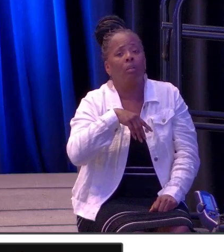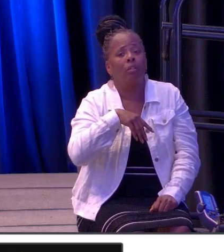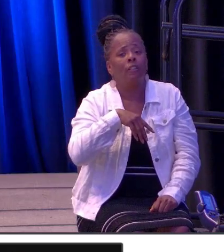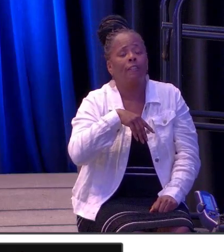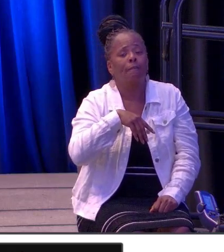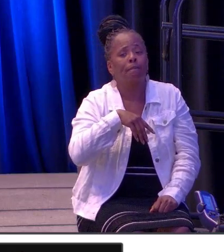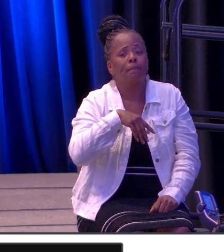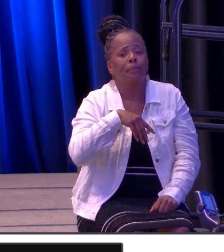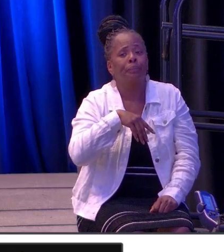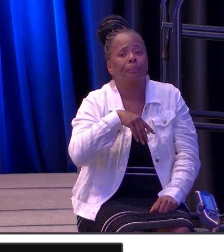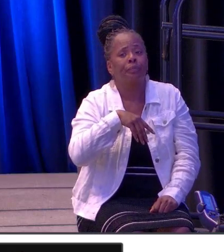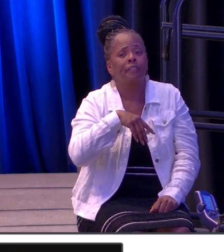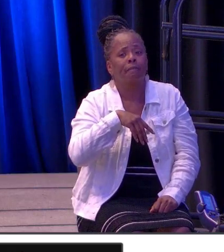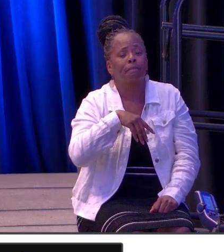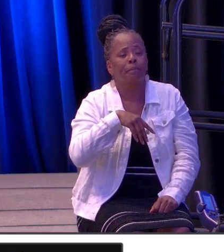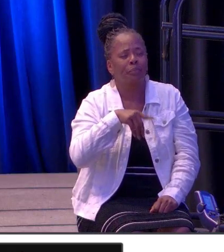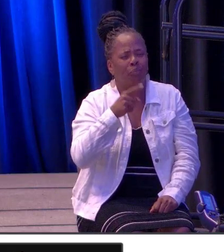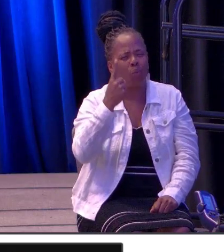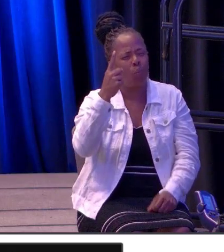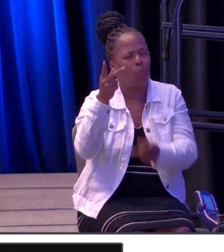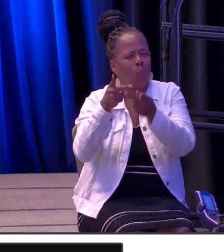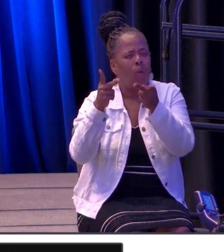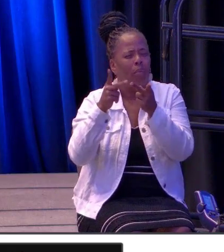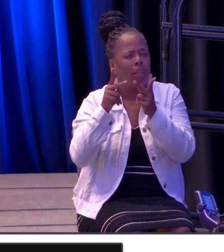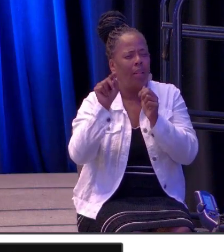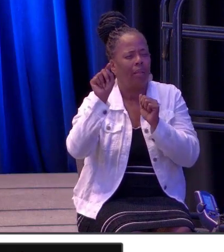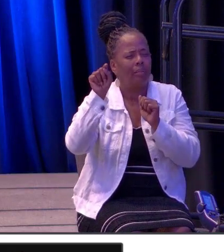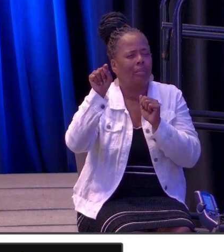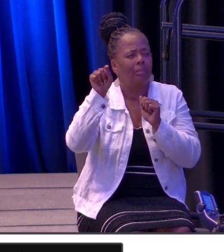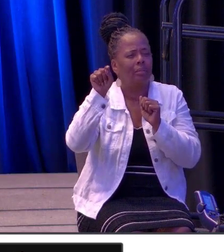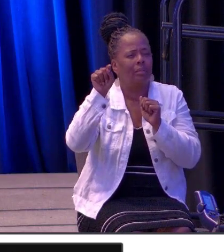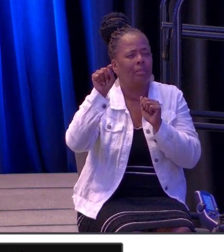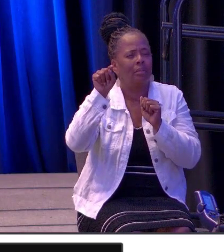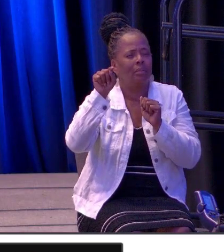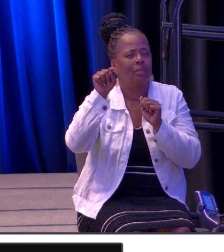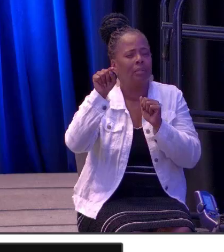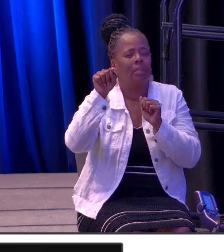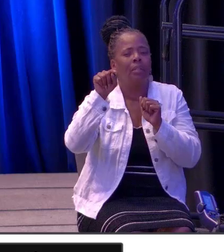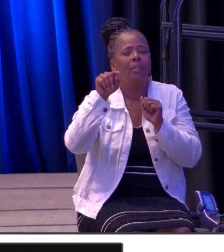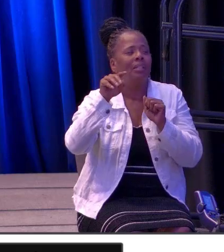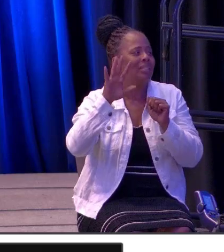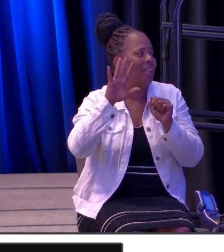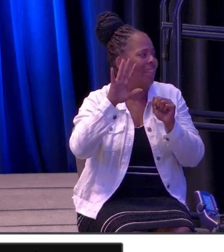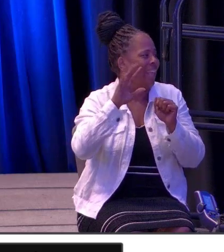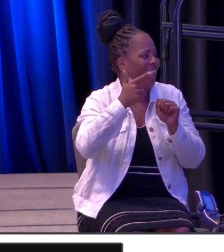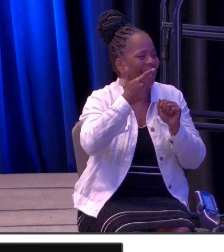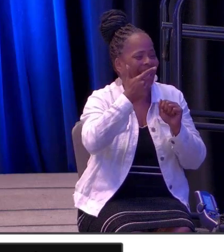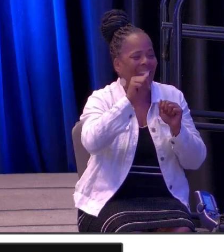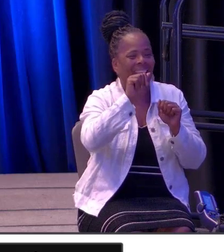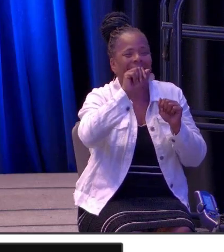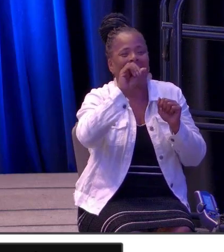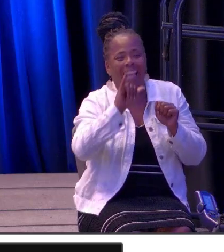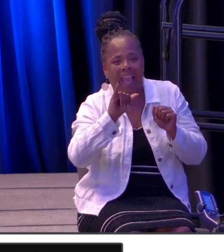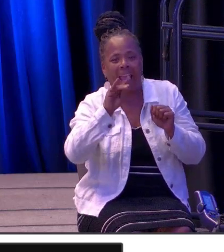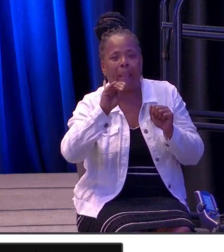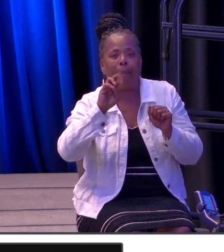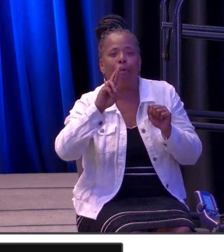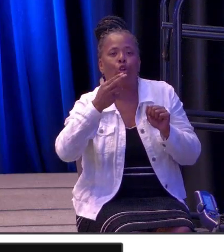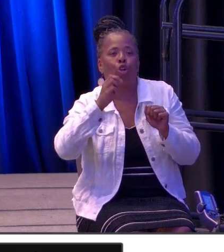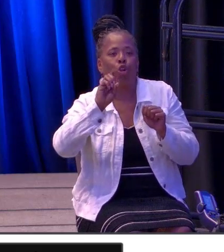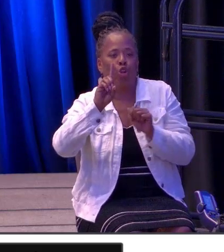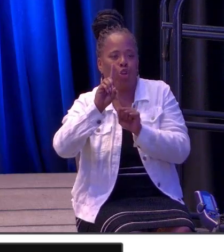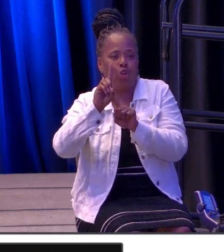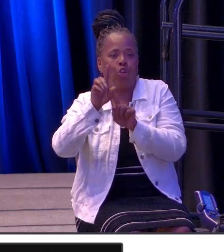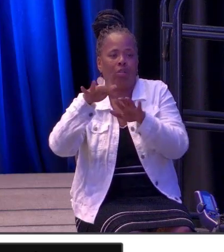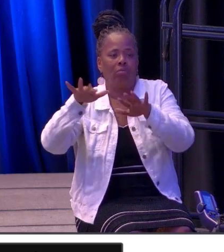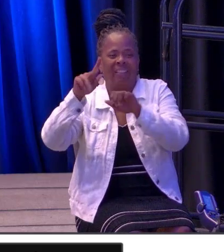one of the venues that's in the neighborhood in Philly, was to build a space that was